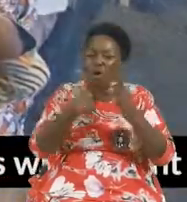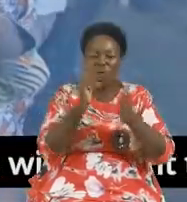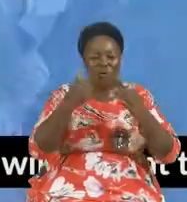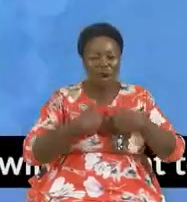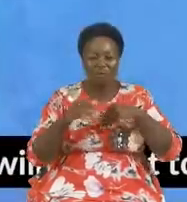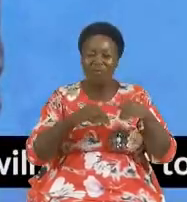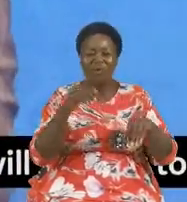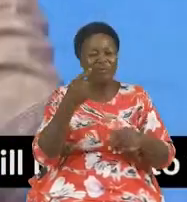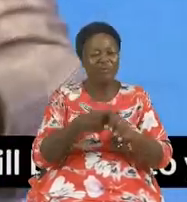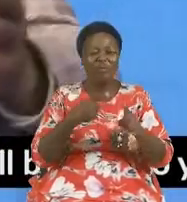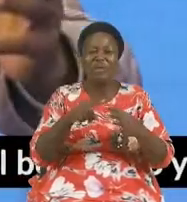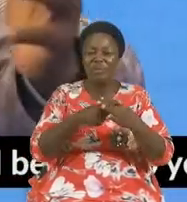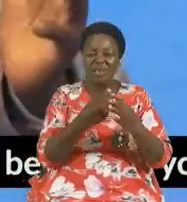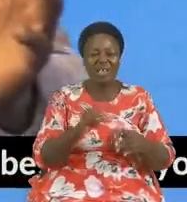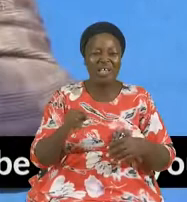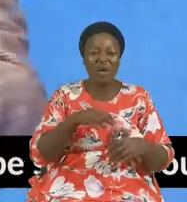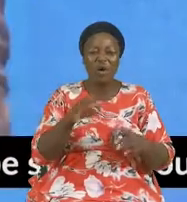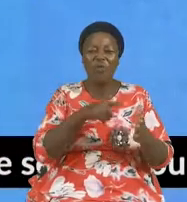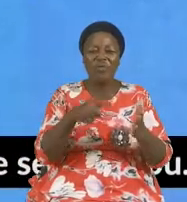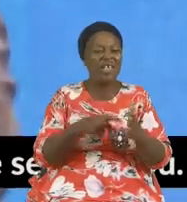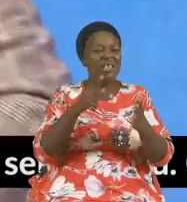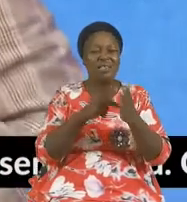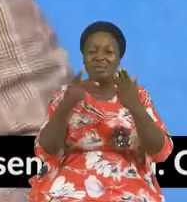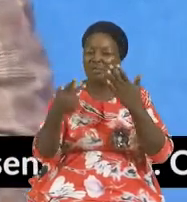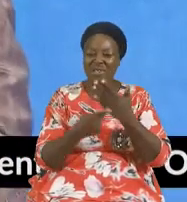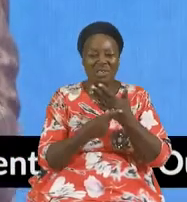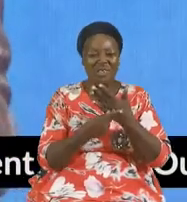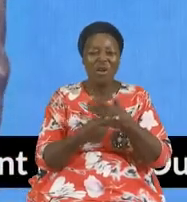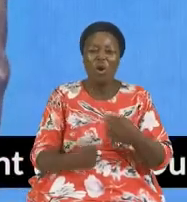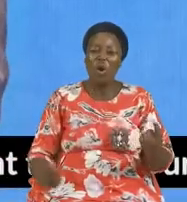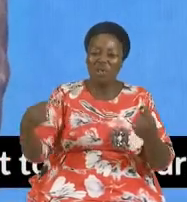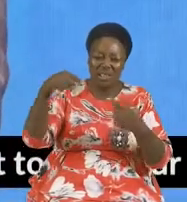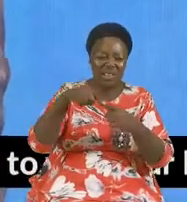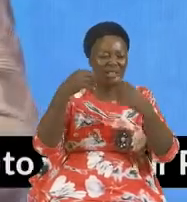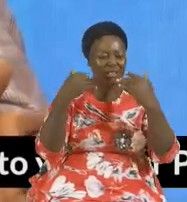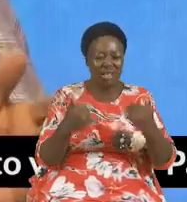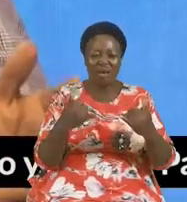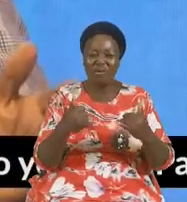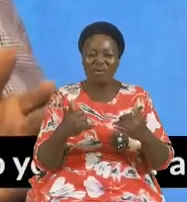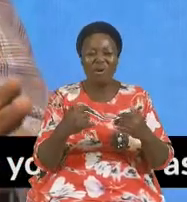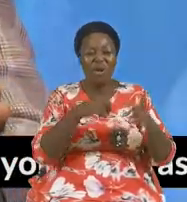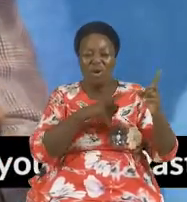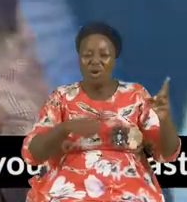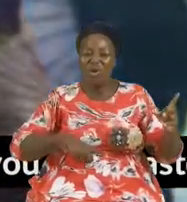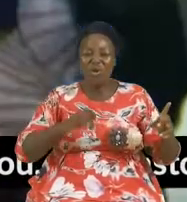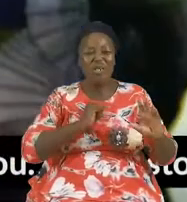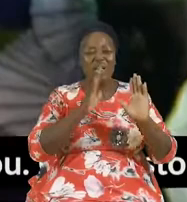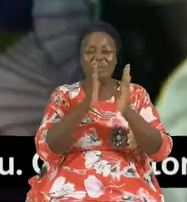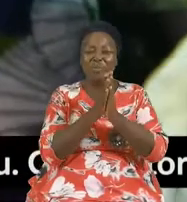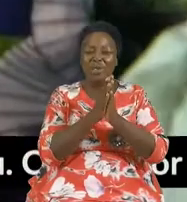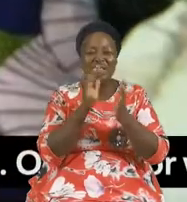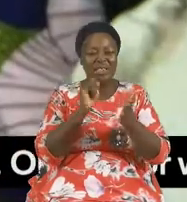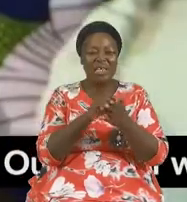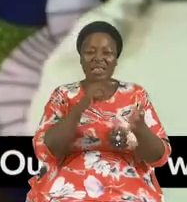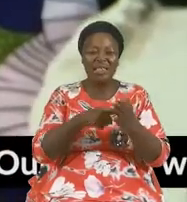tonight. Thank you for all you've done from the beginning of this crusade until